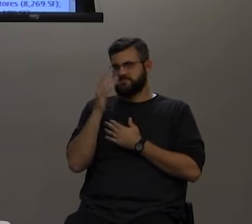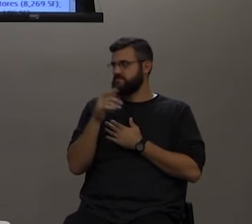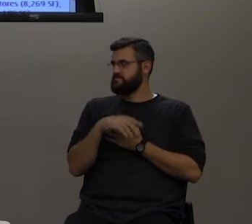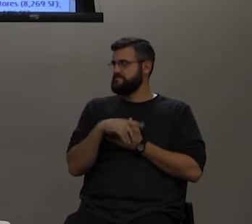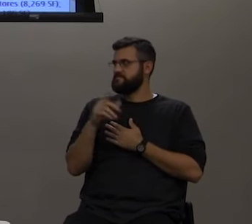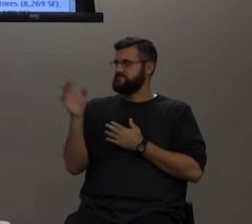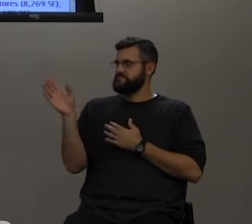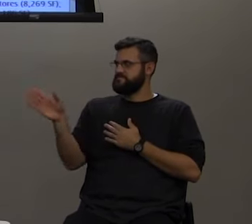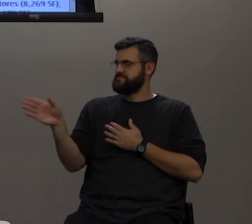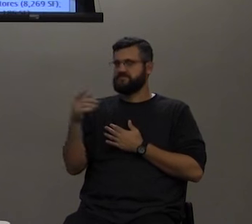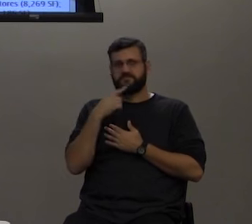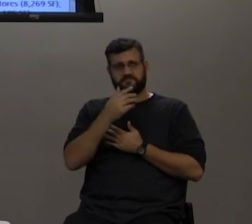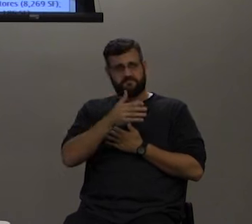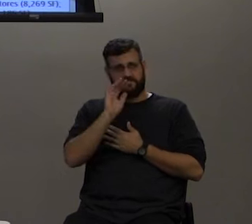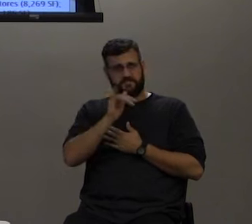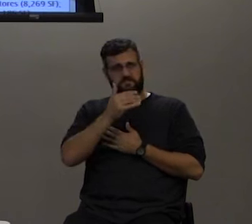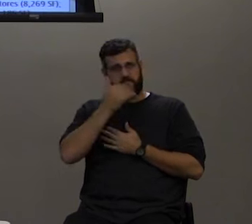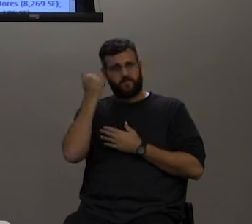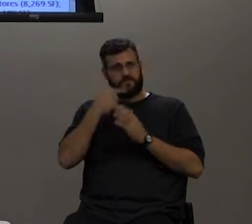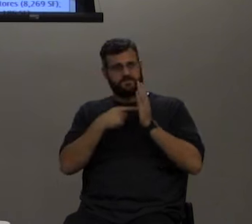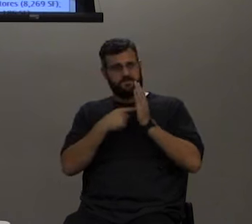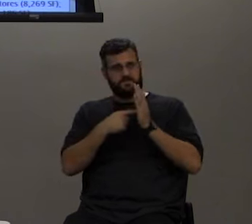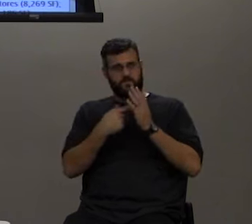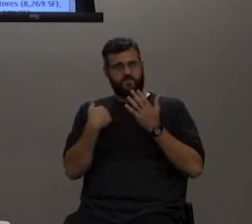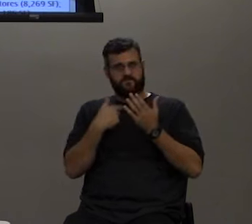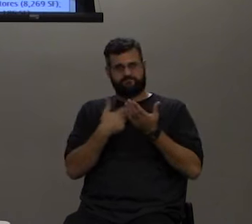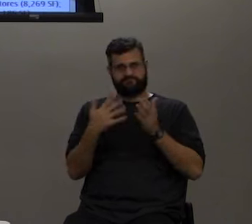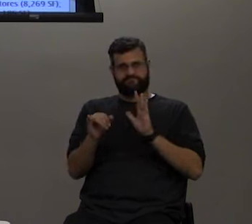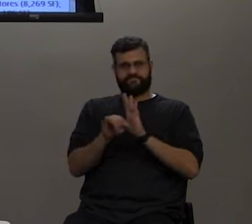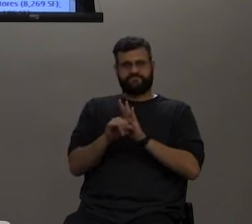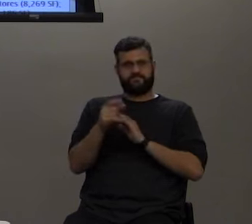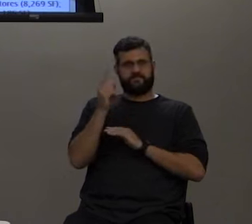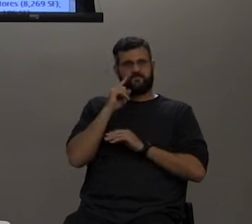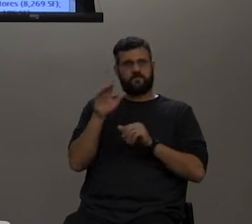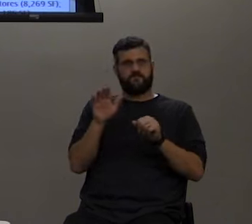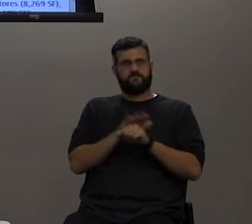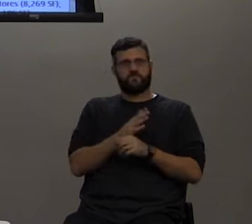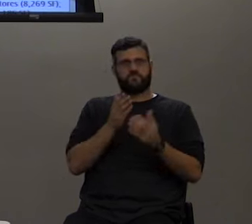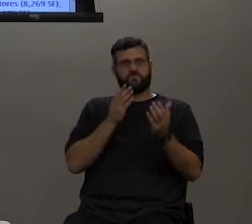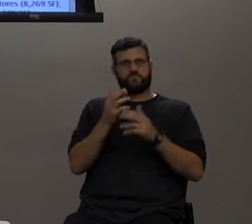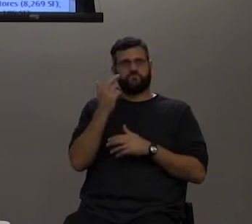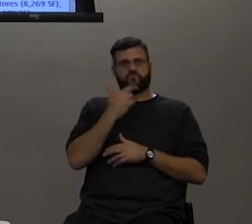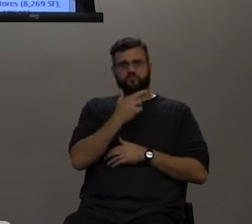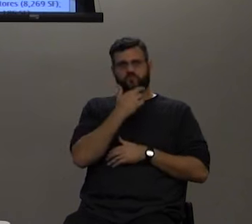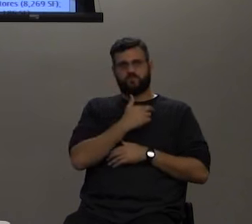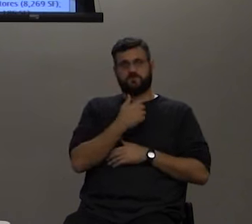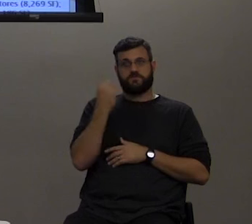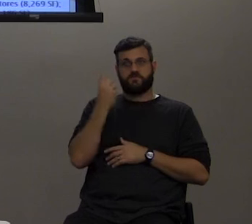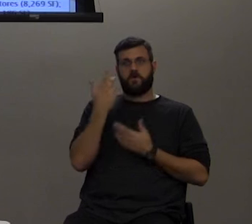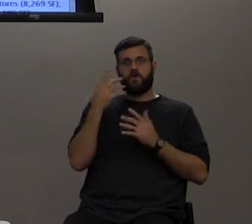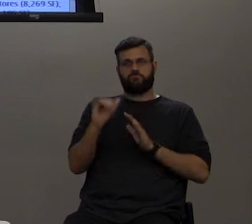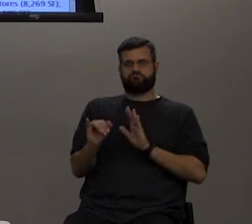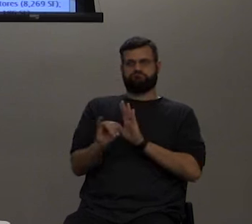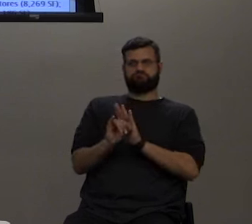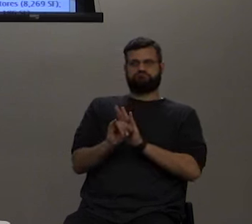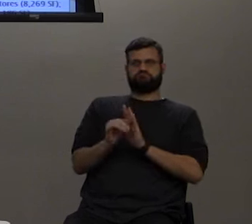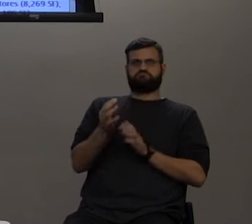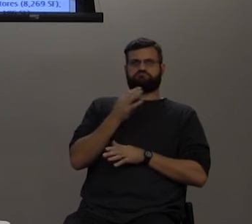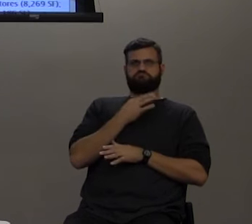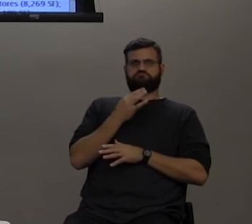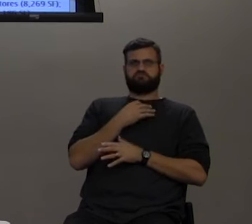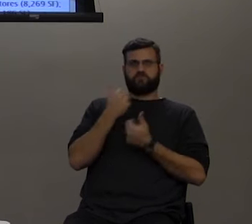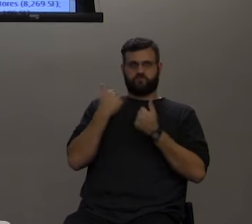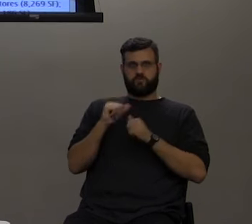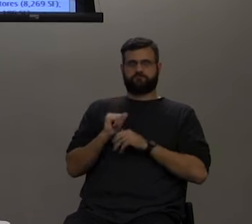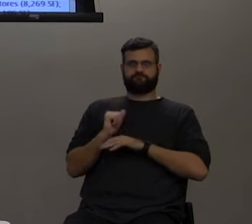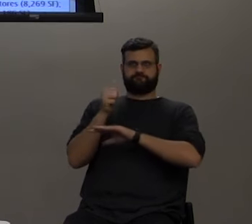Lauren? That's even better example is we identify there's market for a full service restaurant, and someone in this market has already identified that and is in the